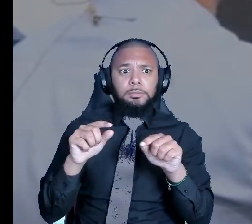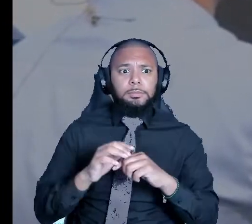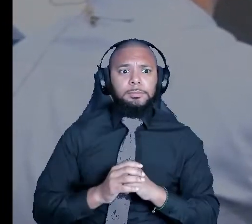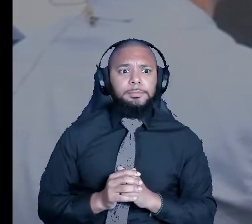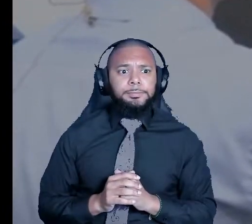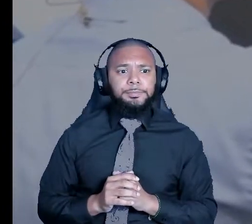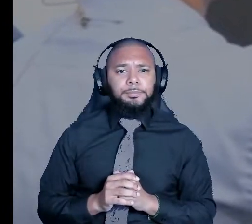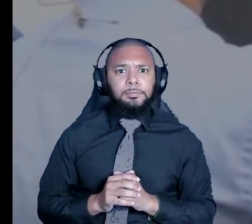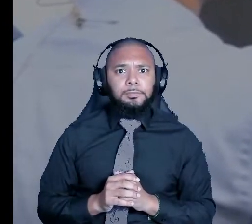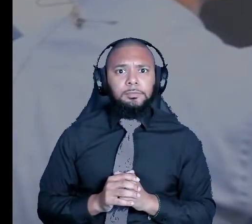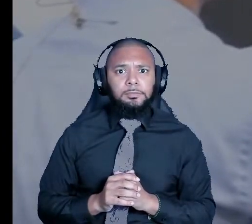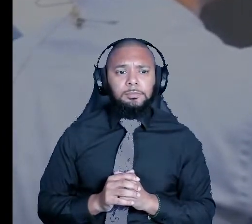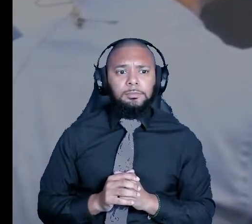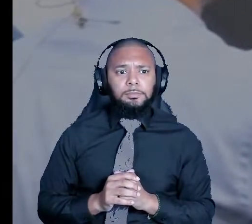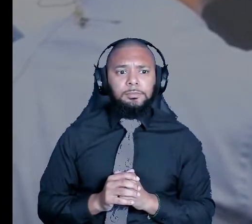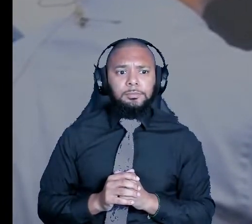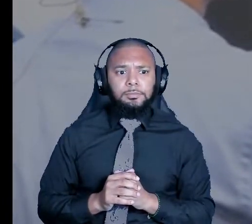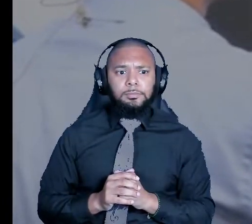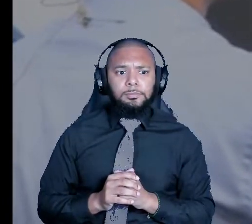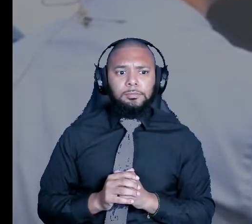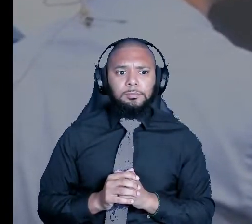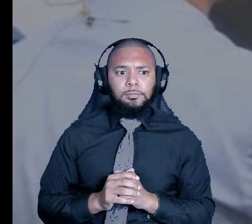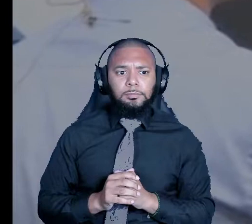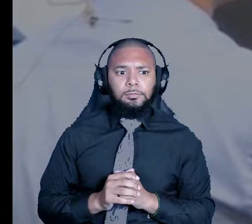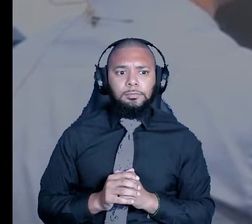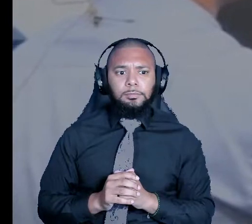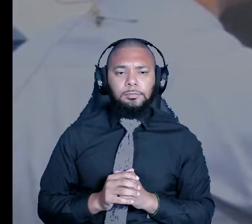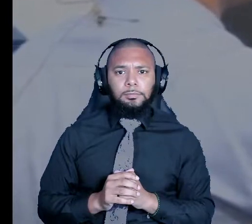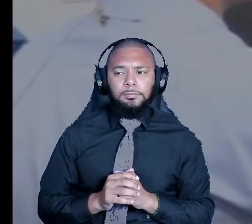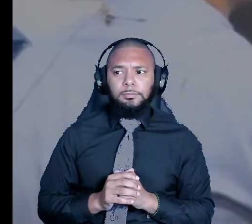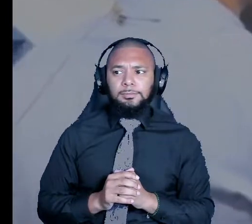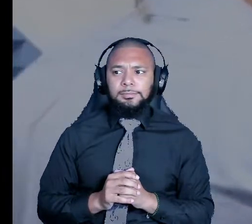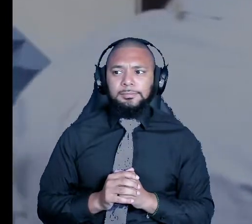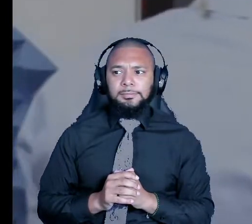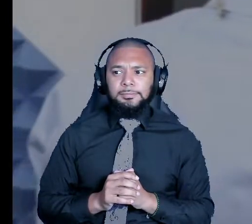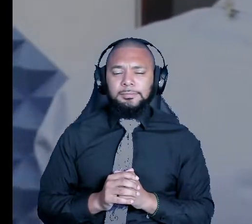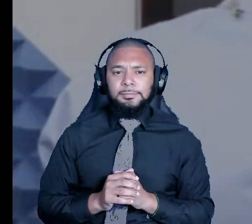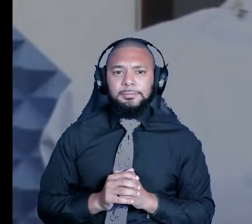1. Down 1, 2, over 1.